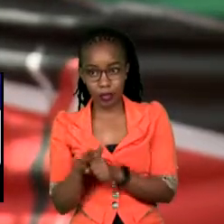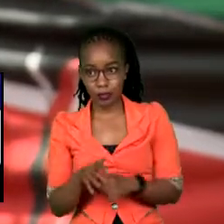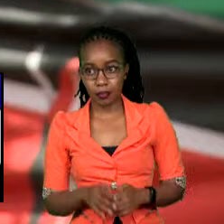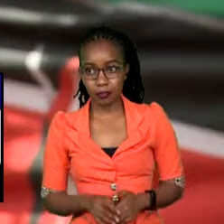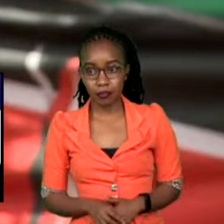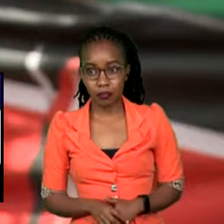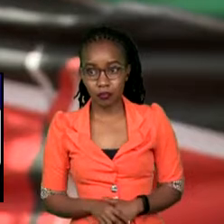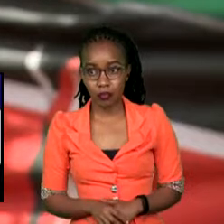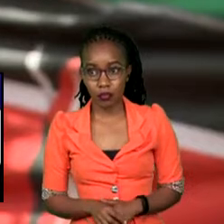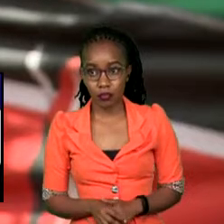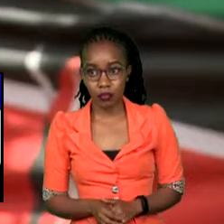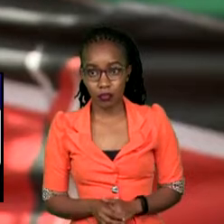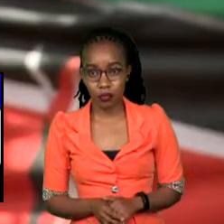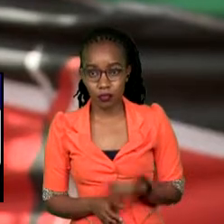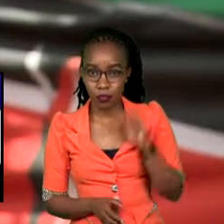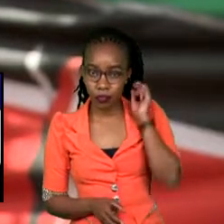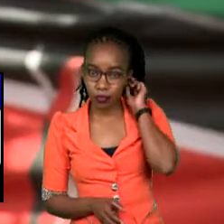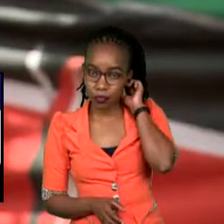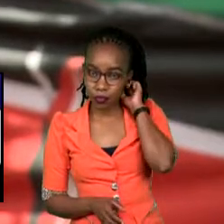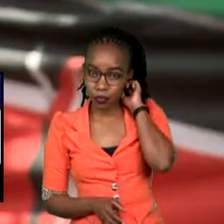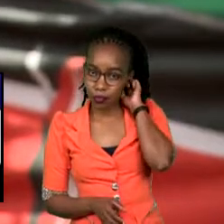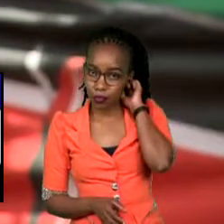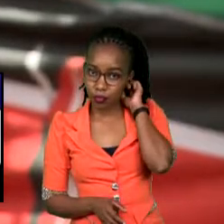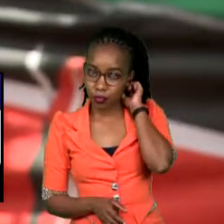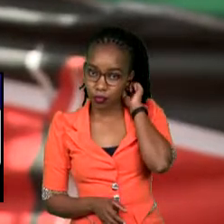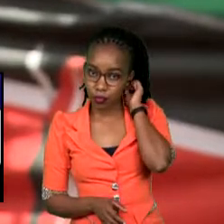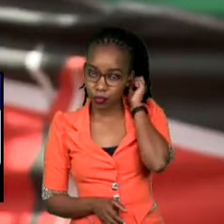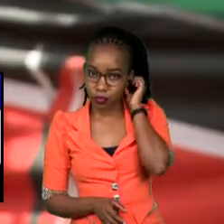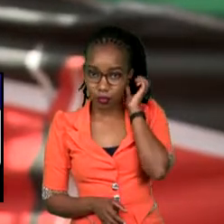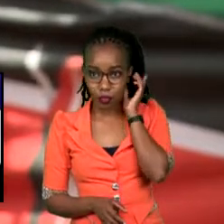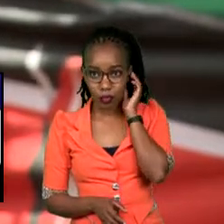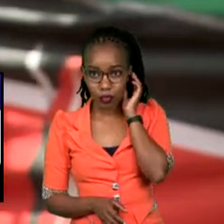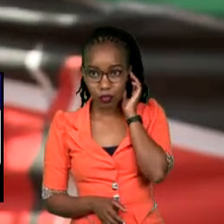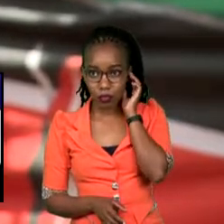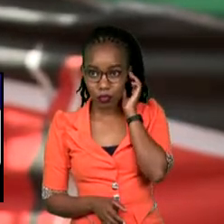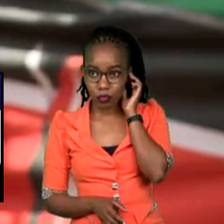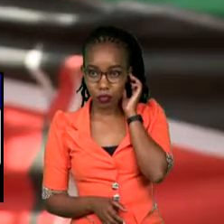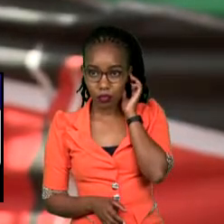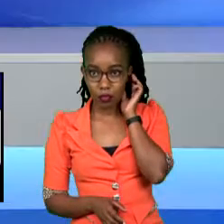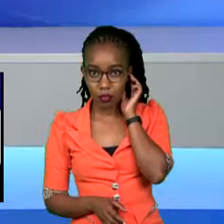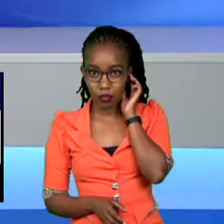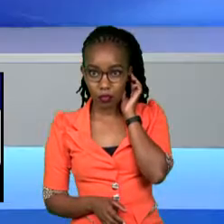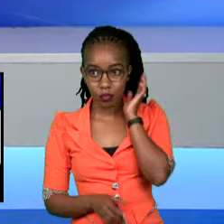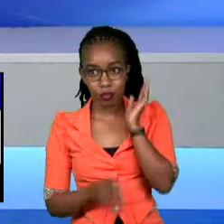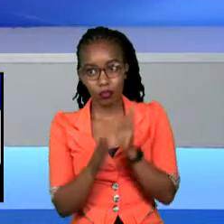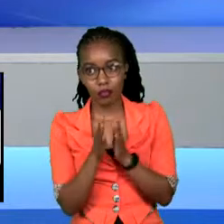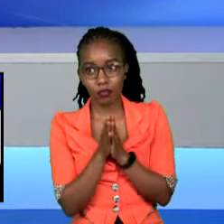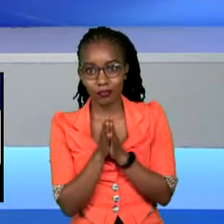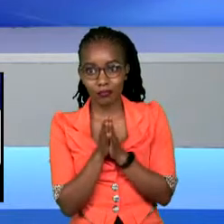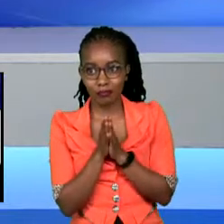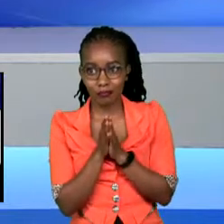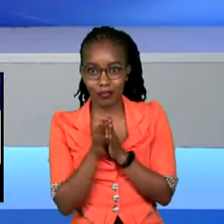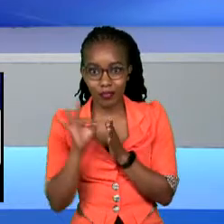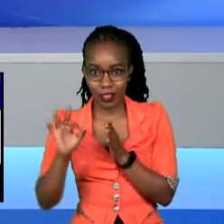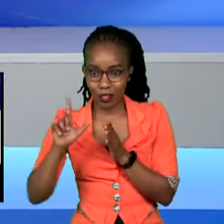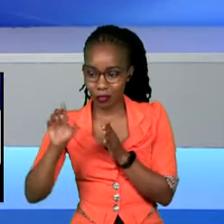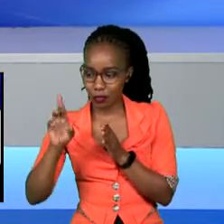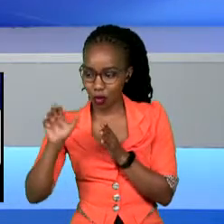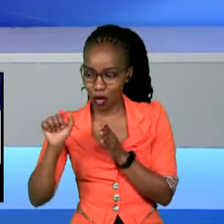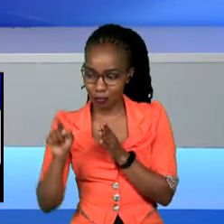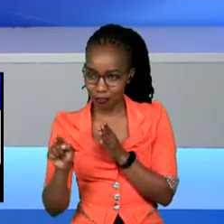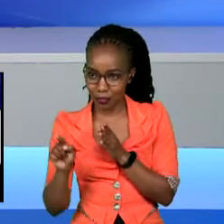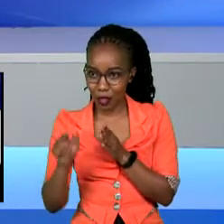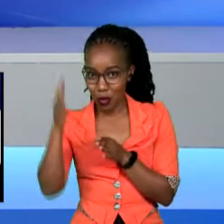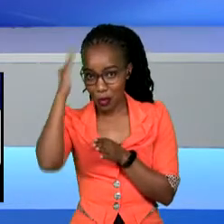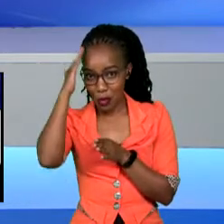pandemic. Flora Limuki, Switch TV, Nairobi. That is Flora. Now, you know where